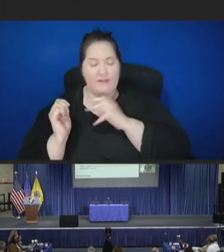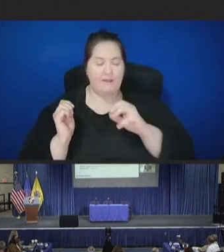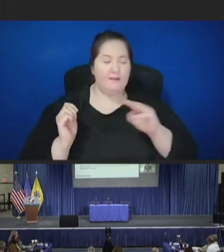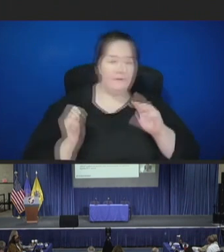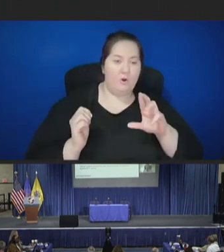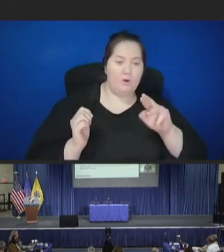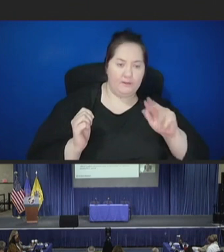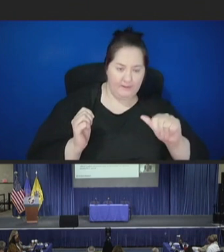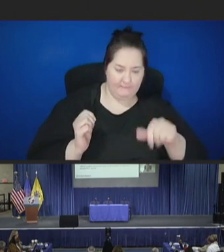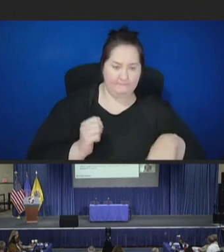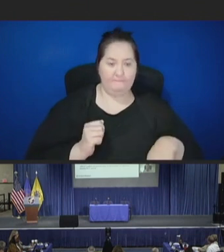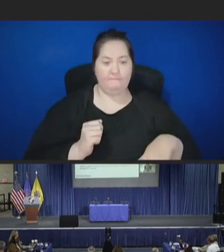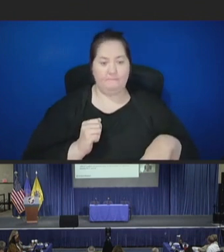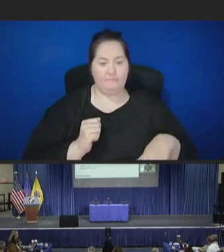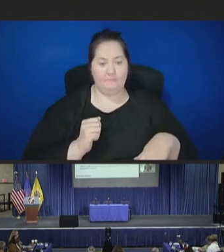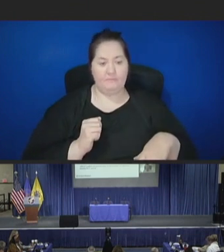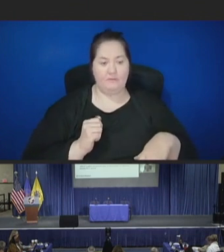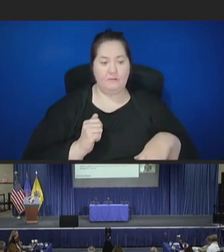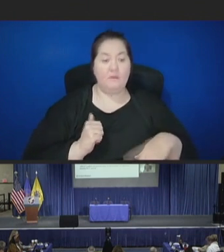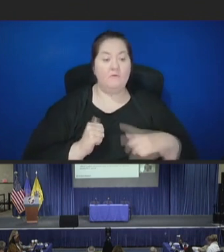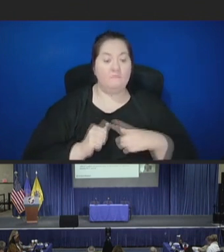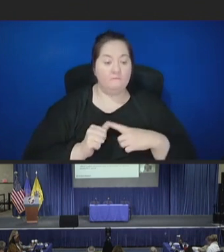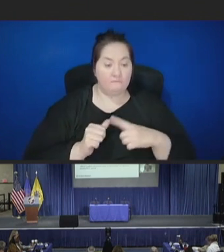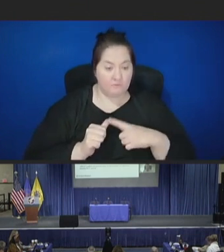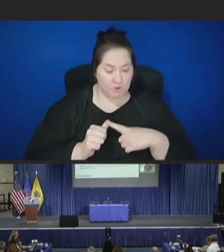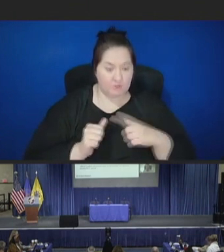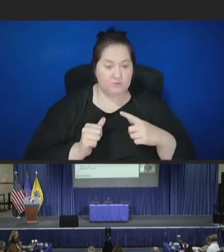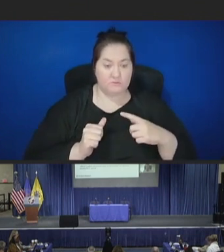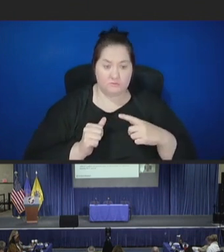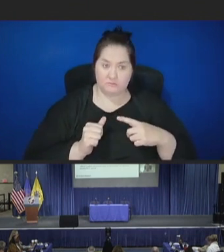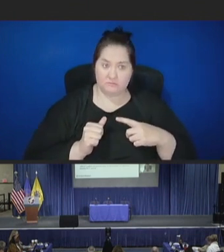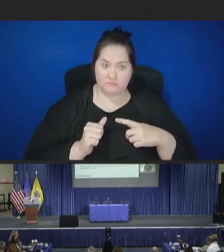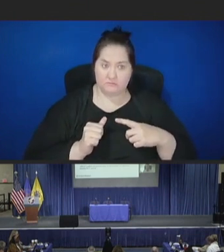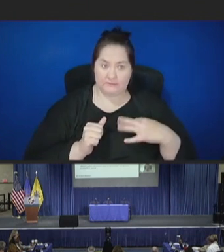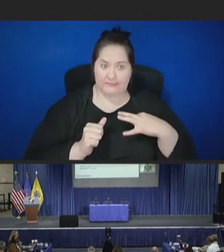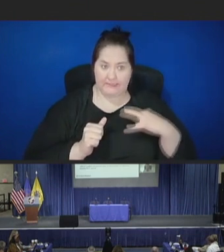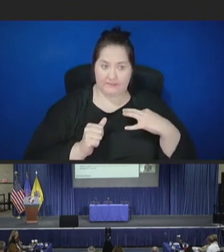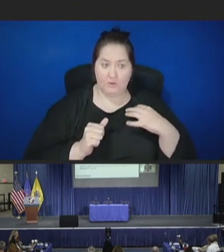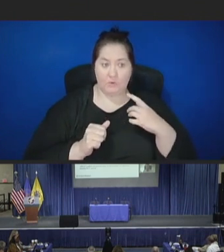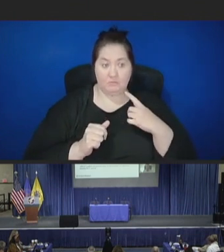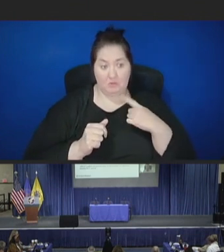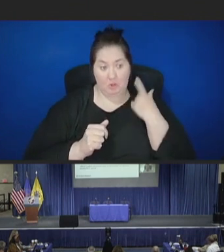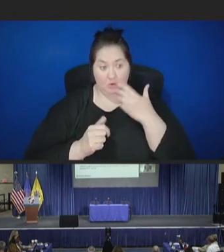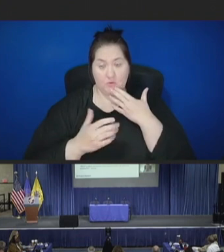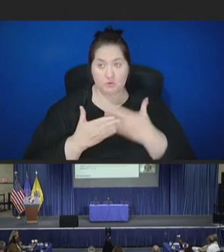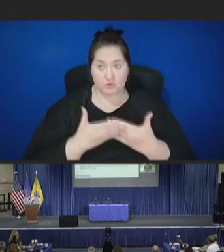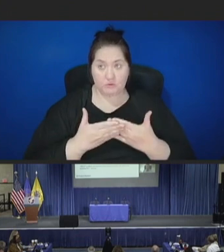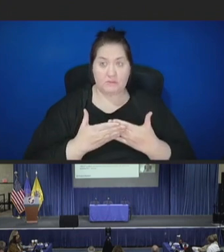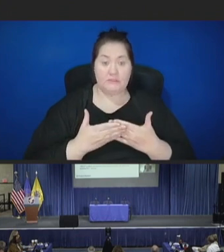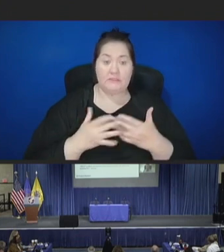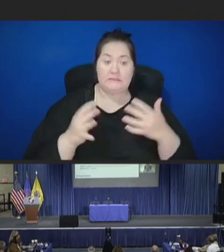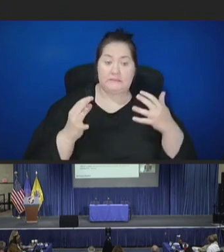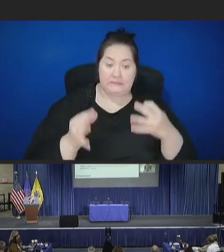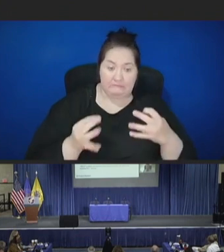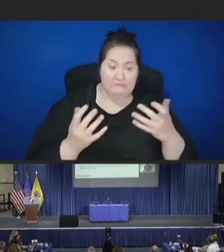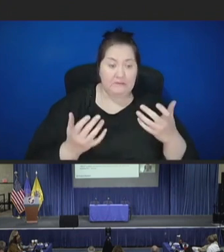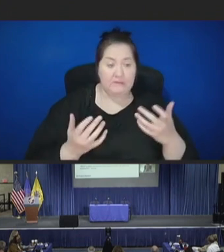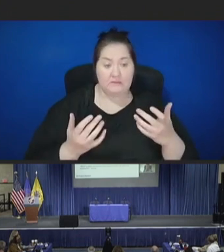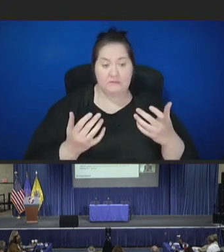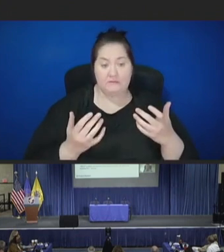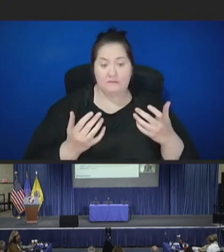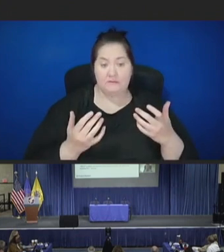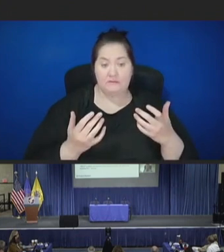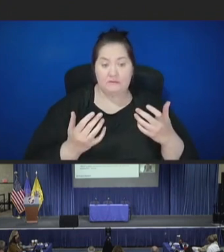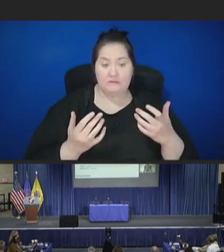have a first boosting candidate that looks very promising. And therefore, we believe that these